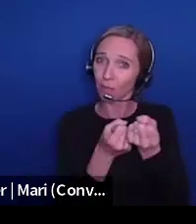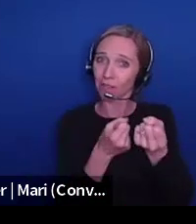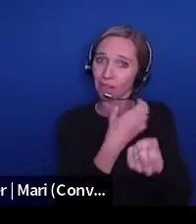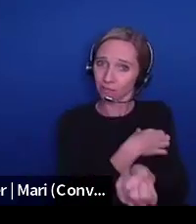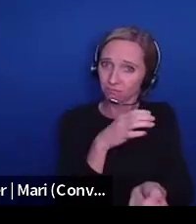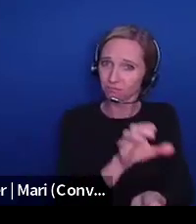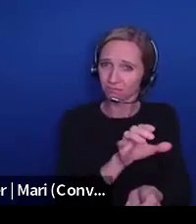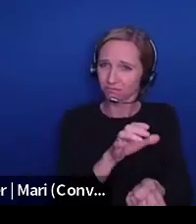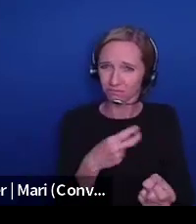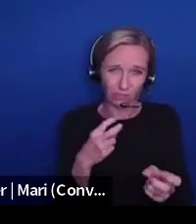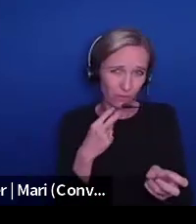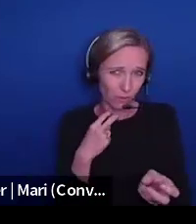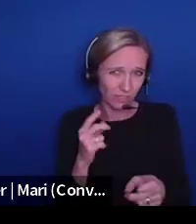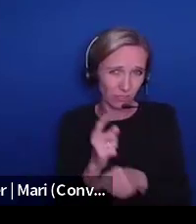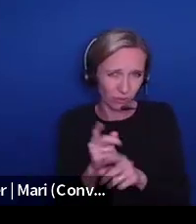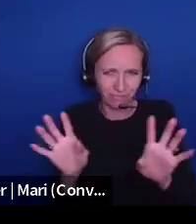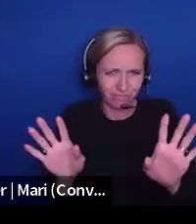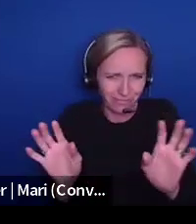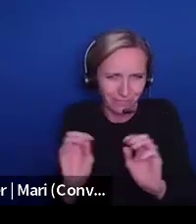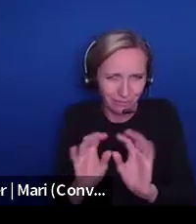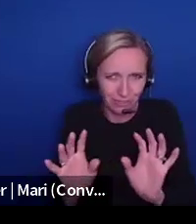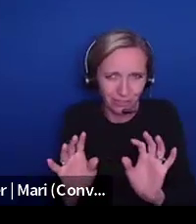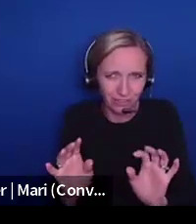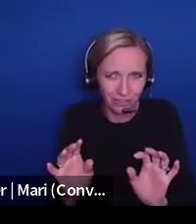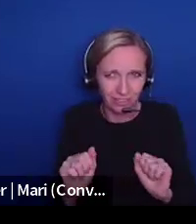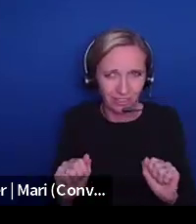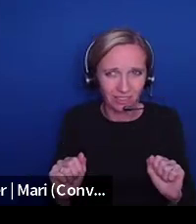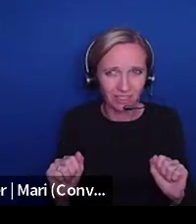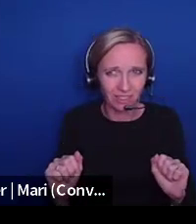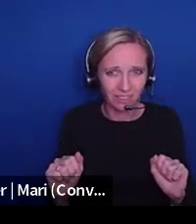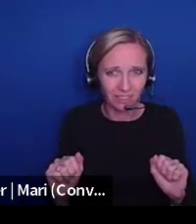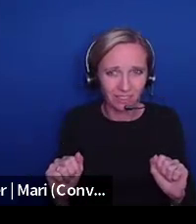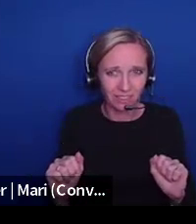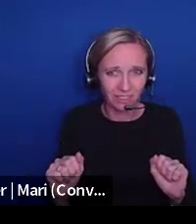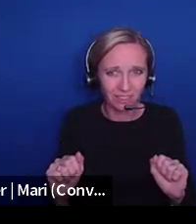voices of underrepresented groups. Just absolutely. Not, yeah.